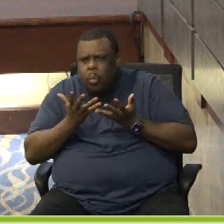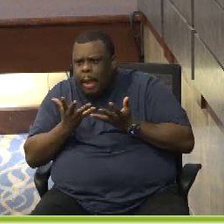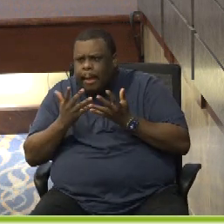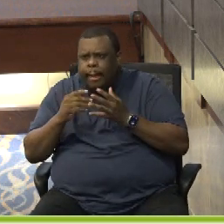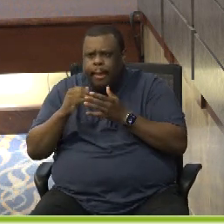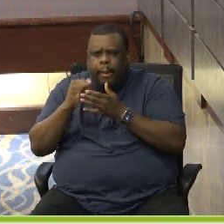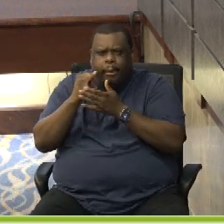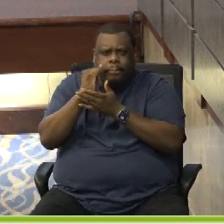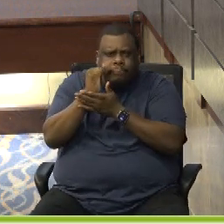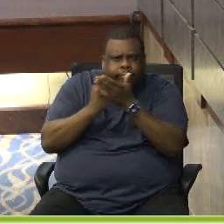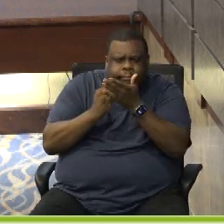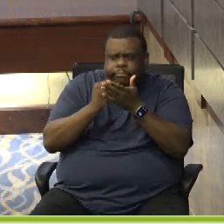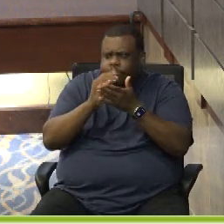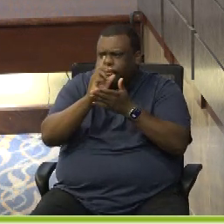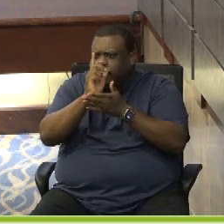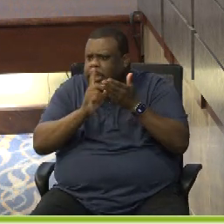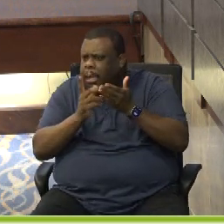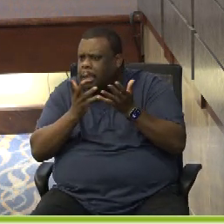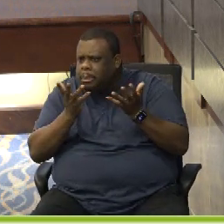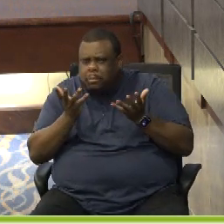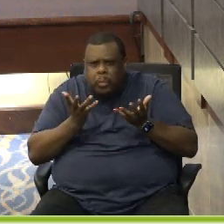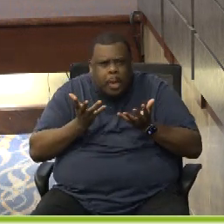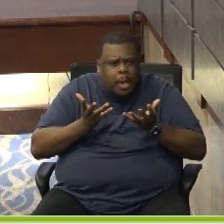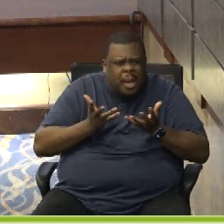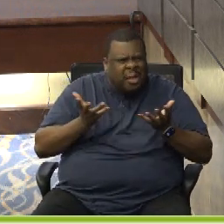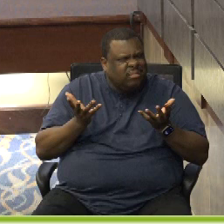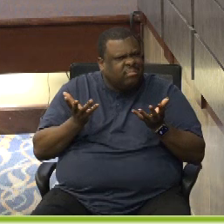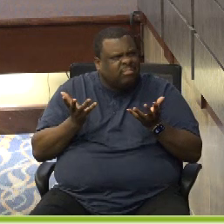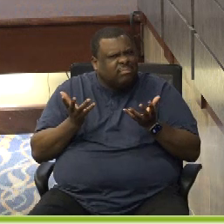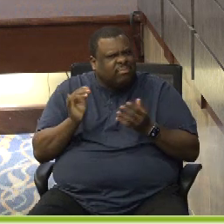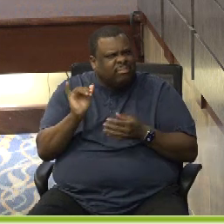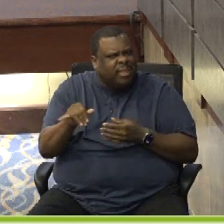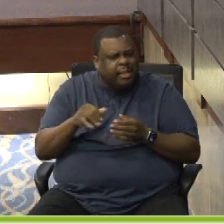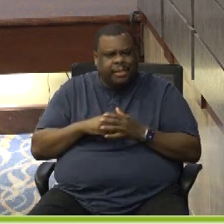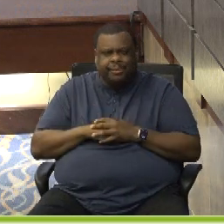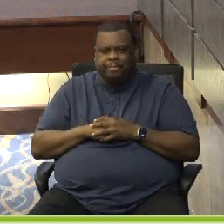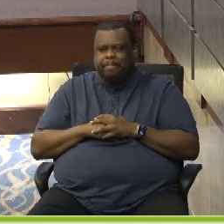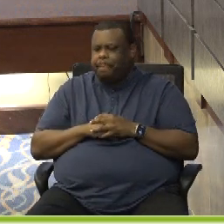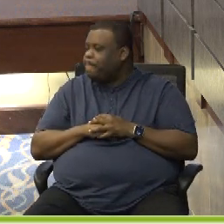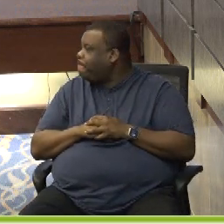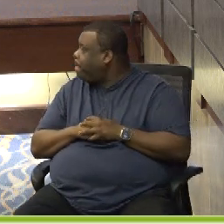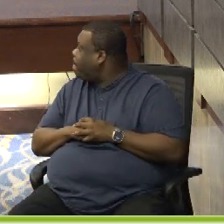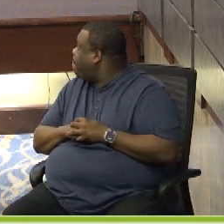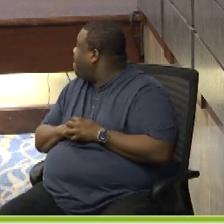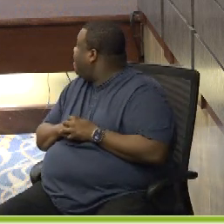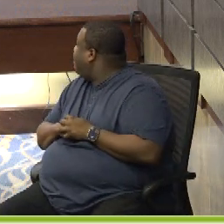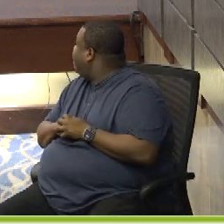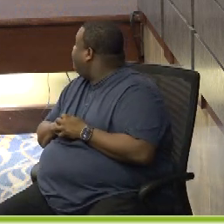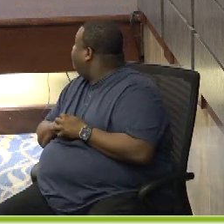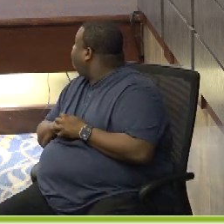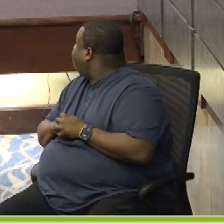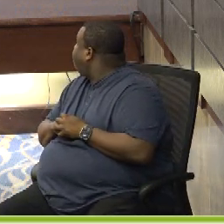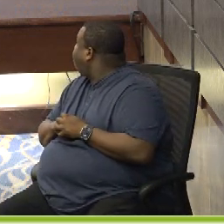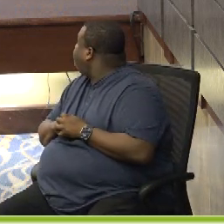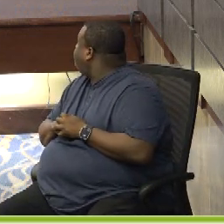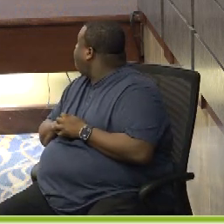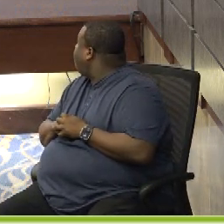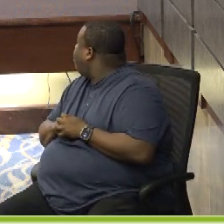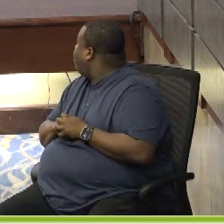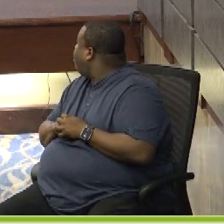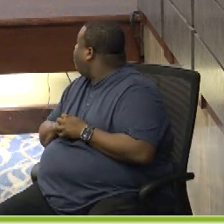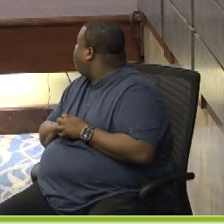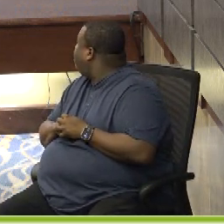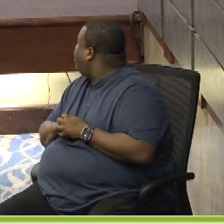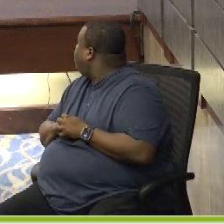always contained within a system that's really cohesive. We love the seals because we feel like they have some sort of sense